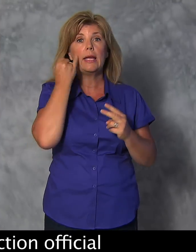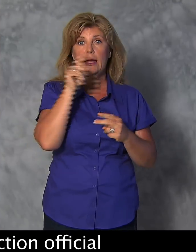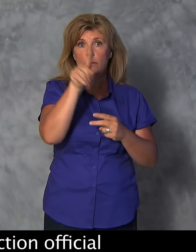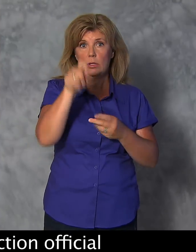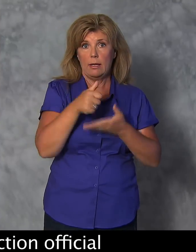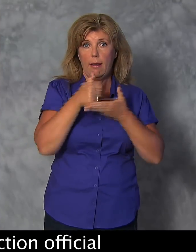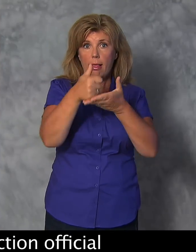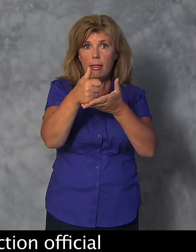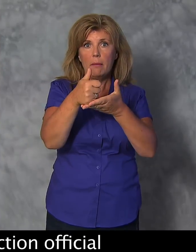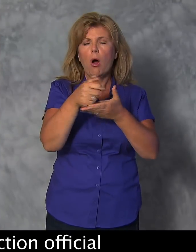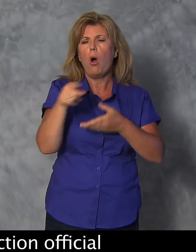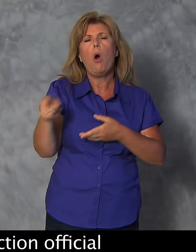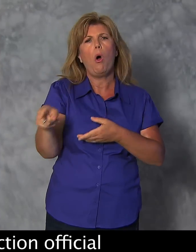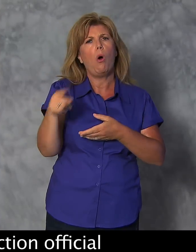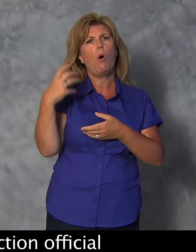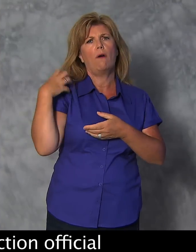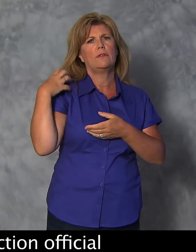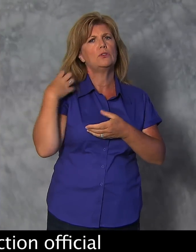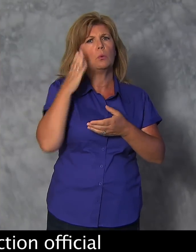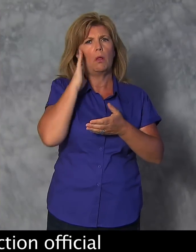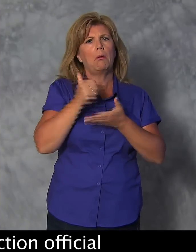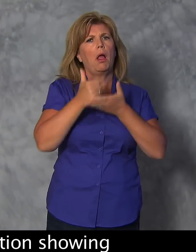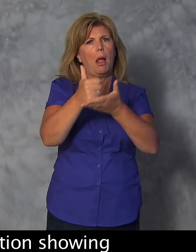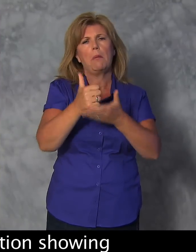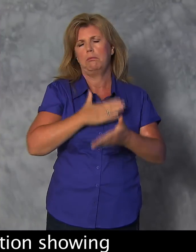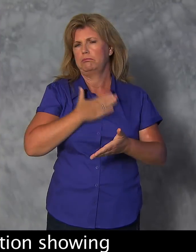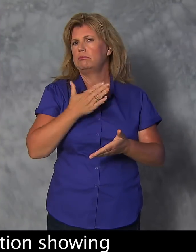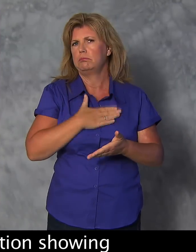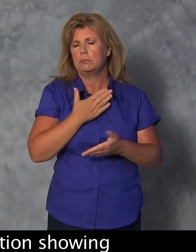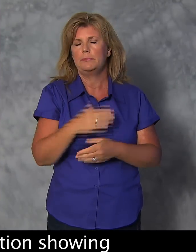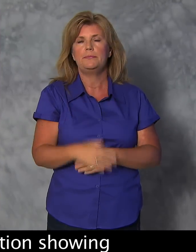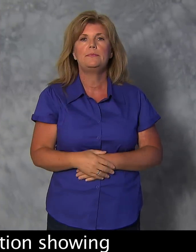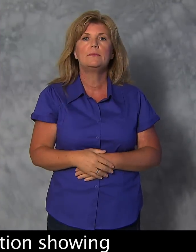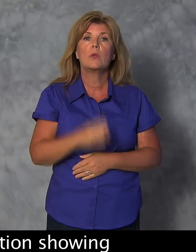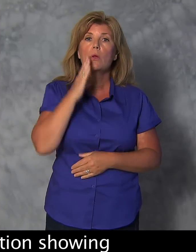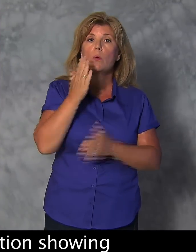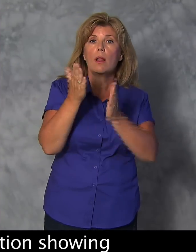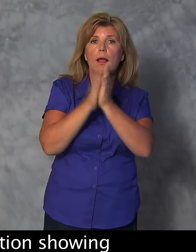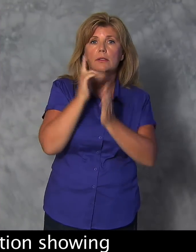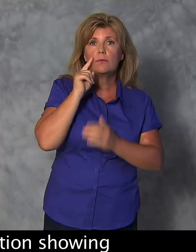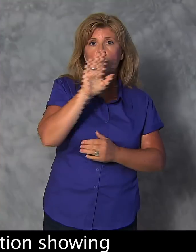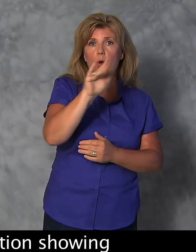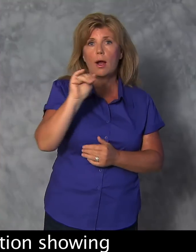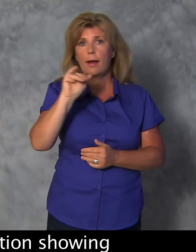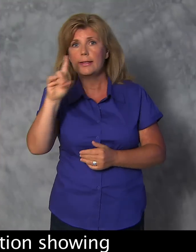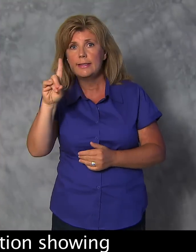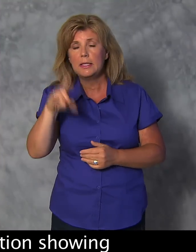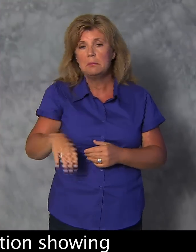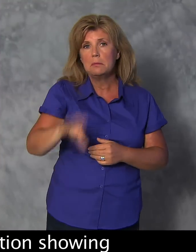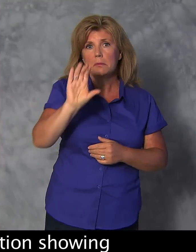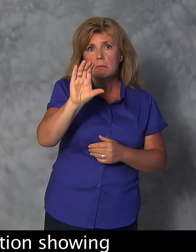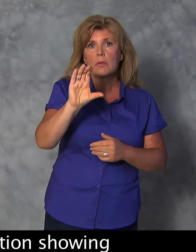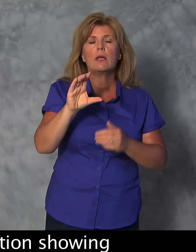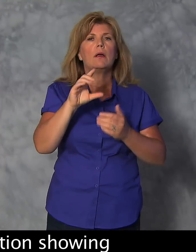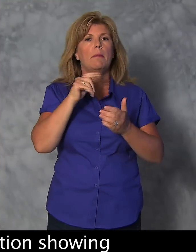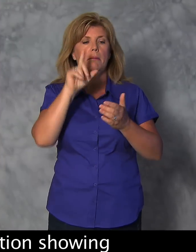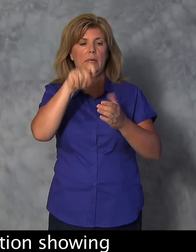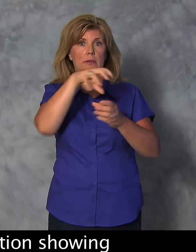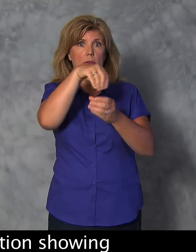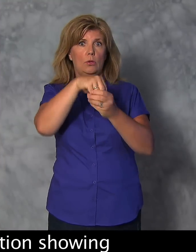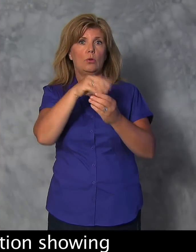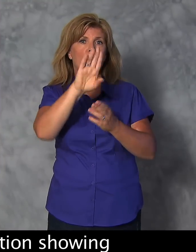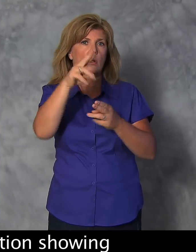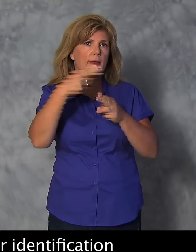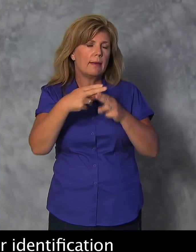assistance, an election official will be happy to help you. You will be asked for identification showing your name, Toronto address,